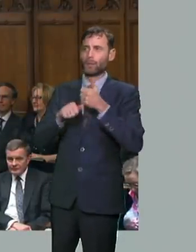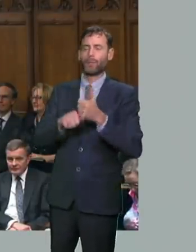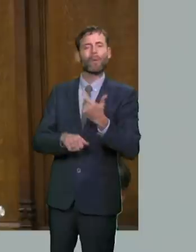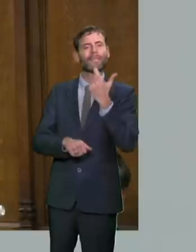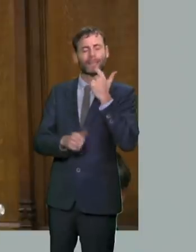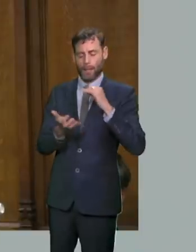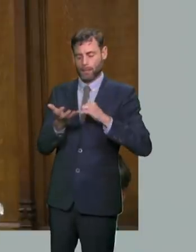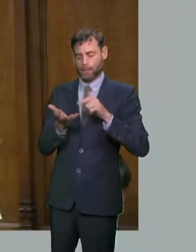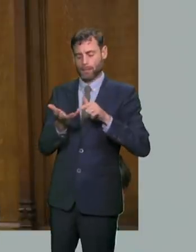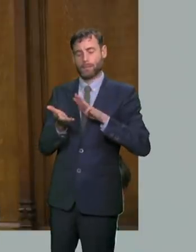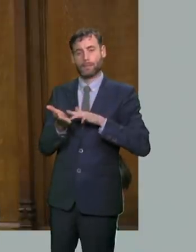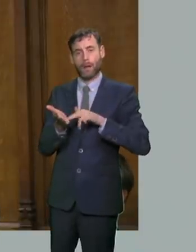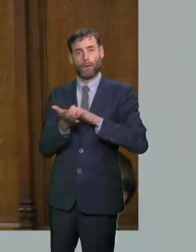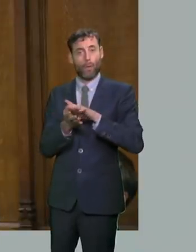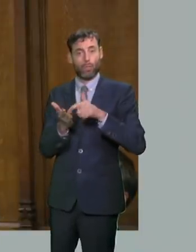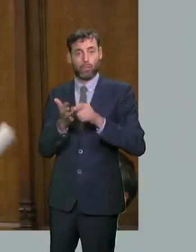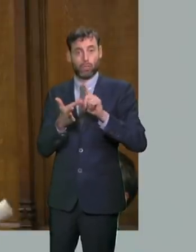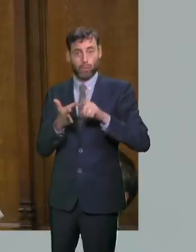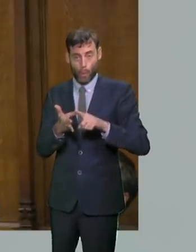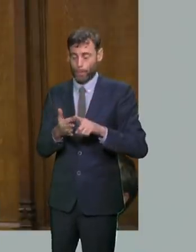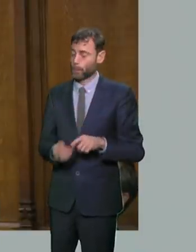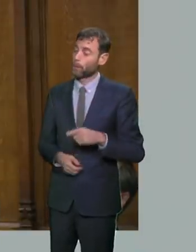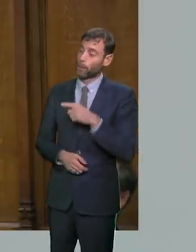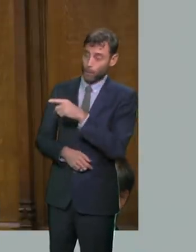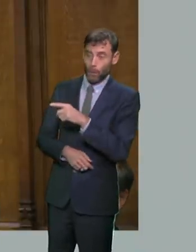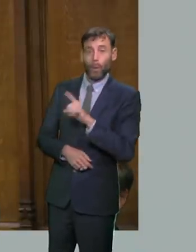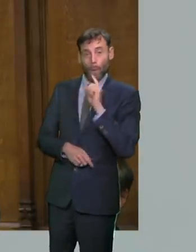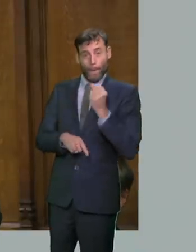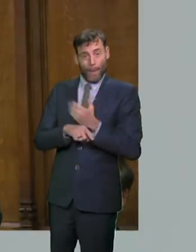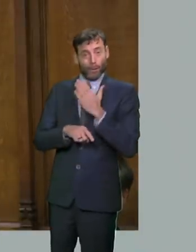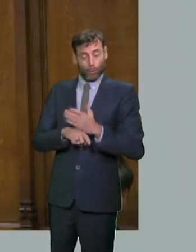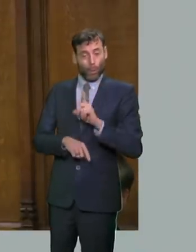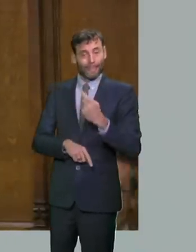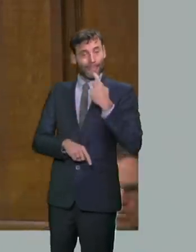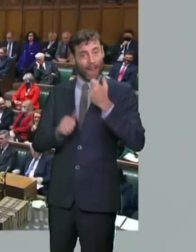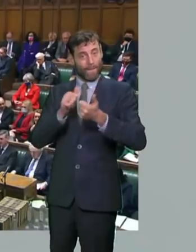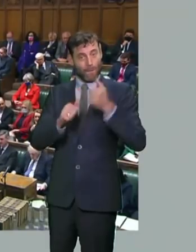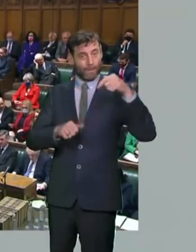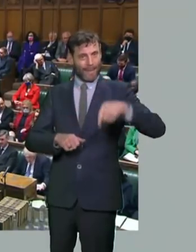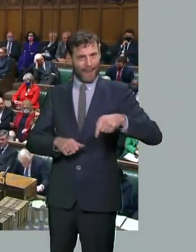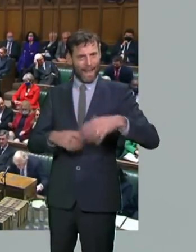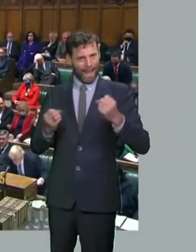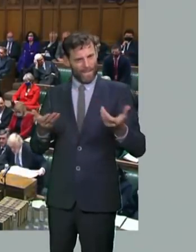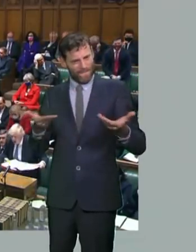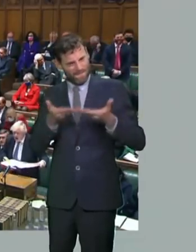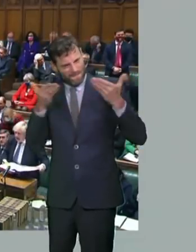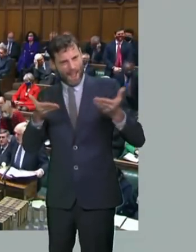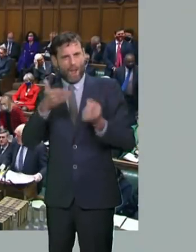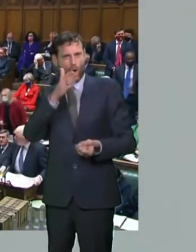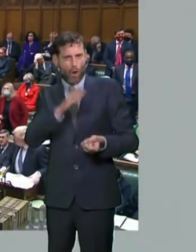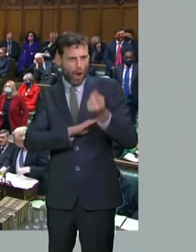continue to do all that he can to ensure that my world-class steelmakers are on a fair footing? Prime Minister.